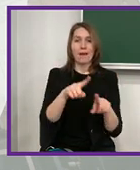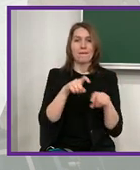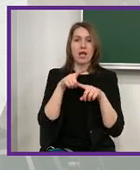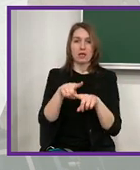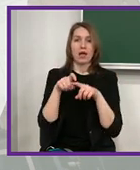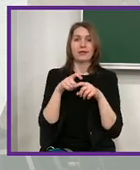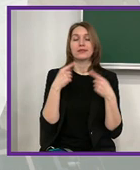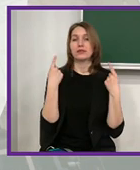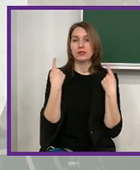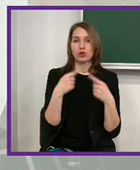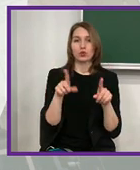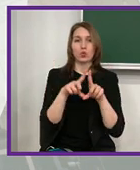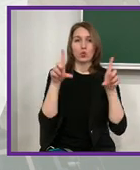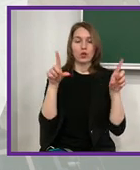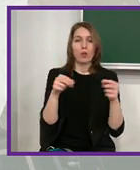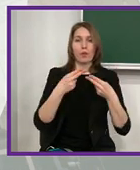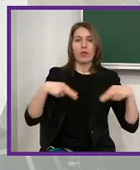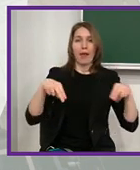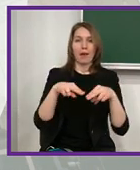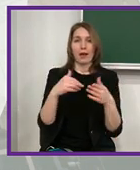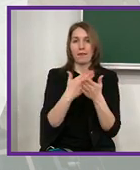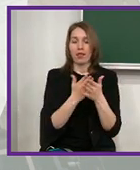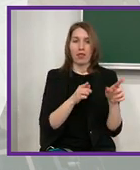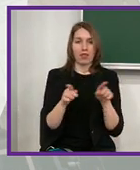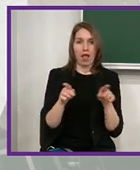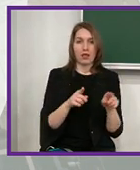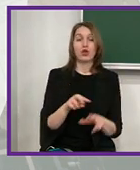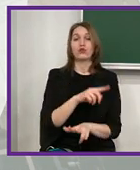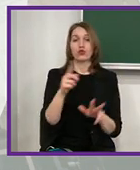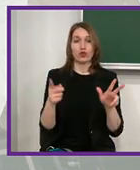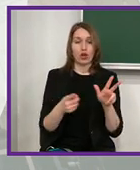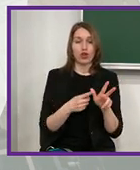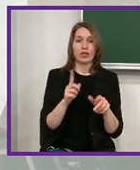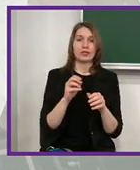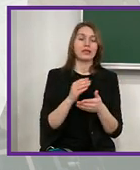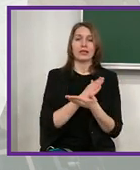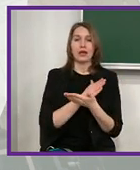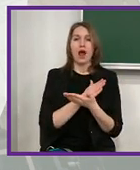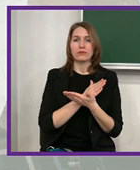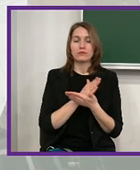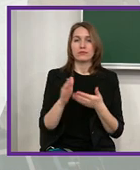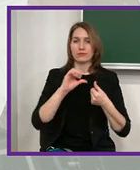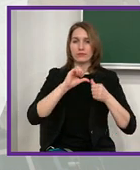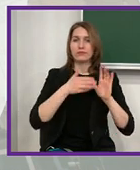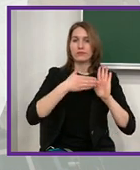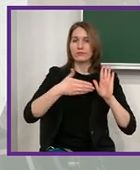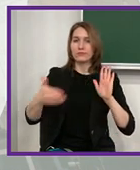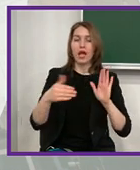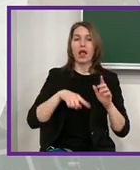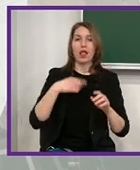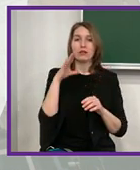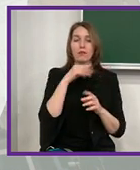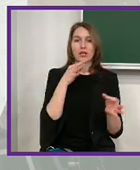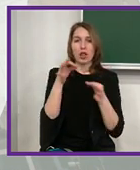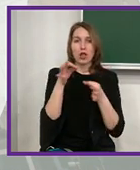third component is systematic and sustained dialogue with stakeholders or their proxies, NGOs, or others